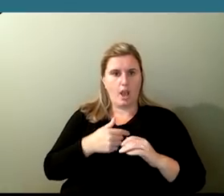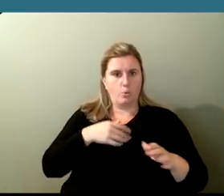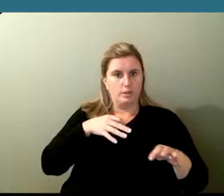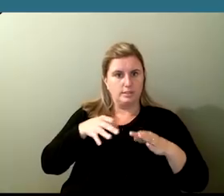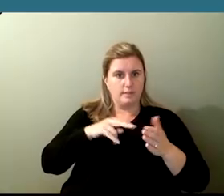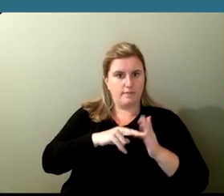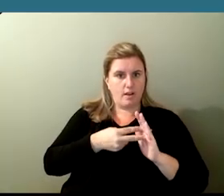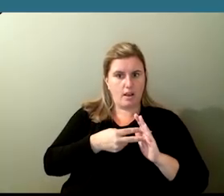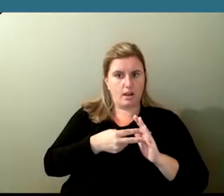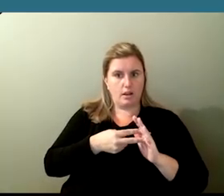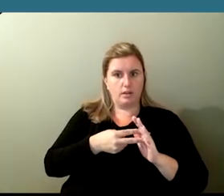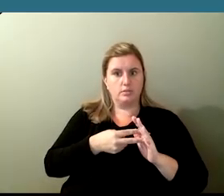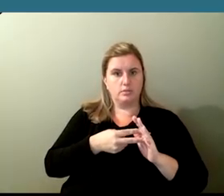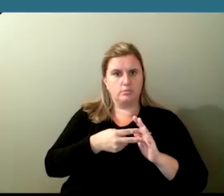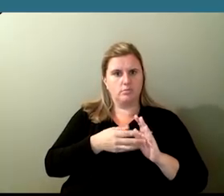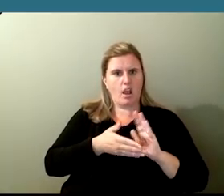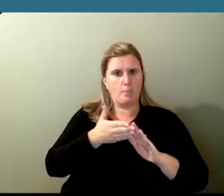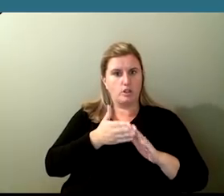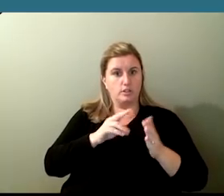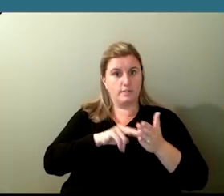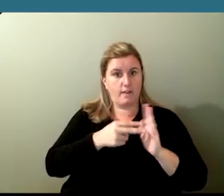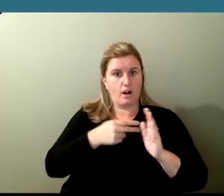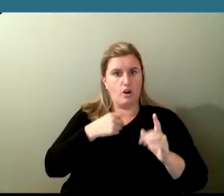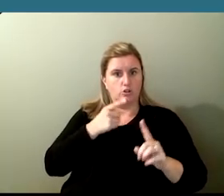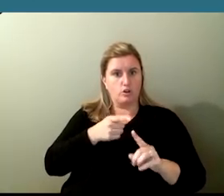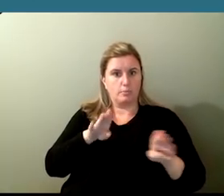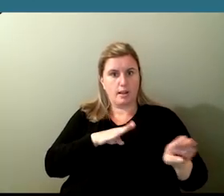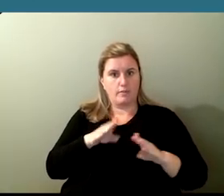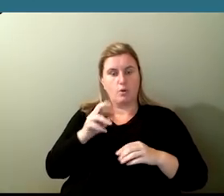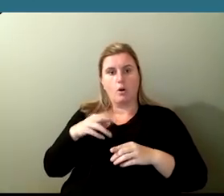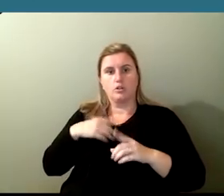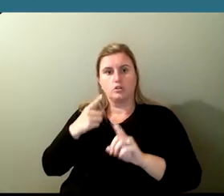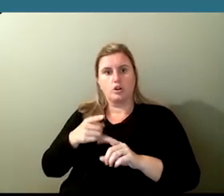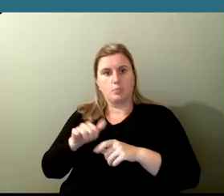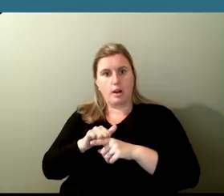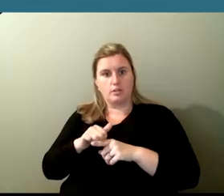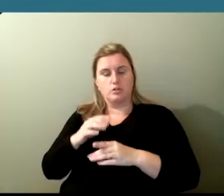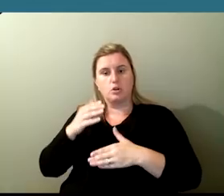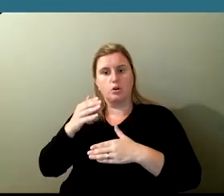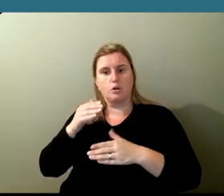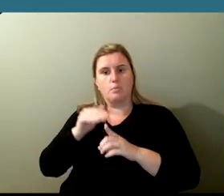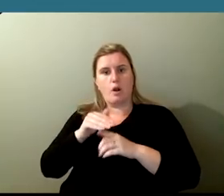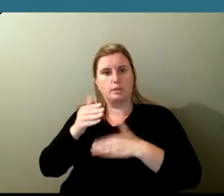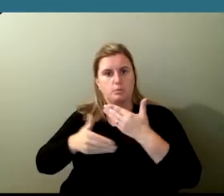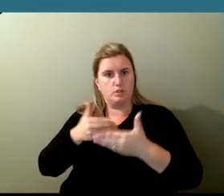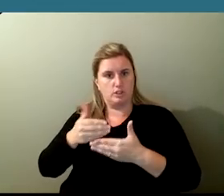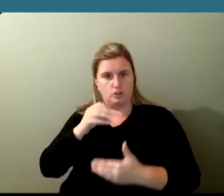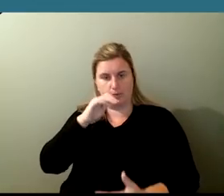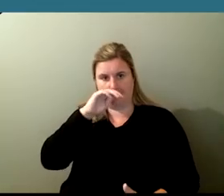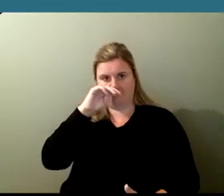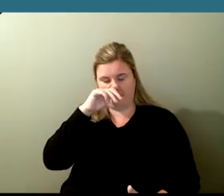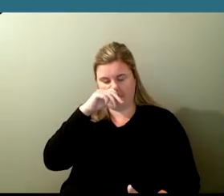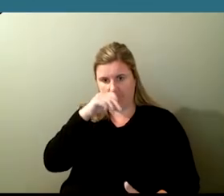defining, operationally defining our target behavior, our target practice, our prompting procedure, if you want to call it.